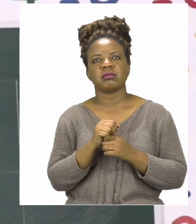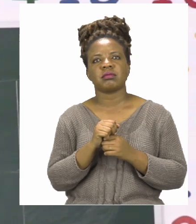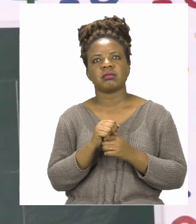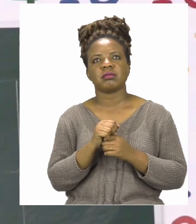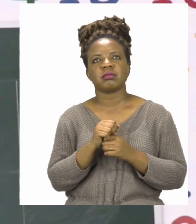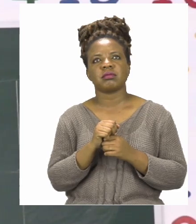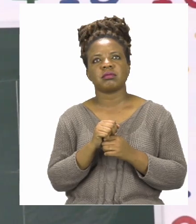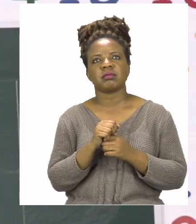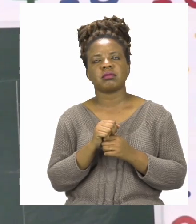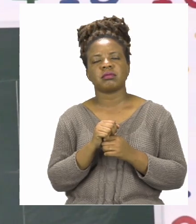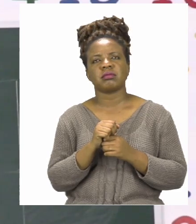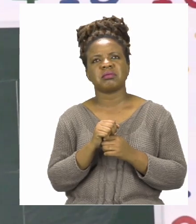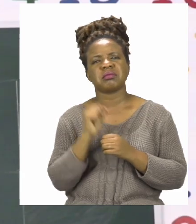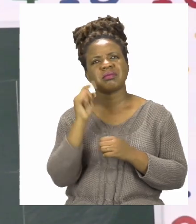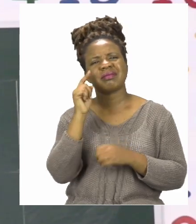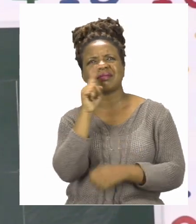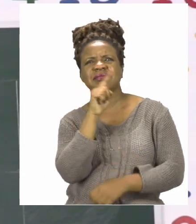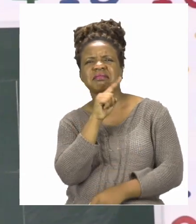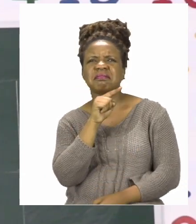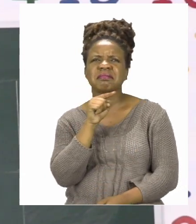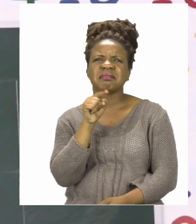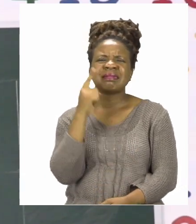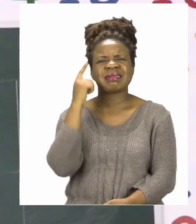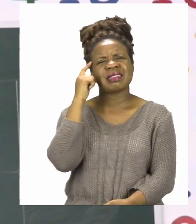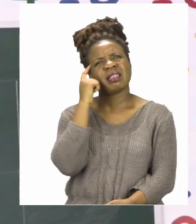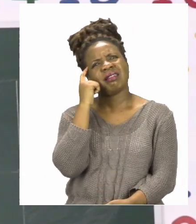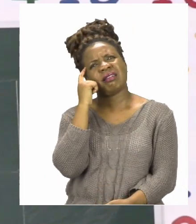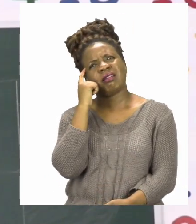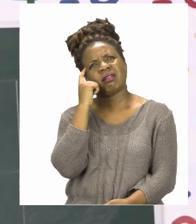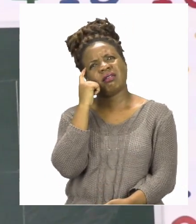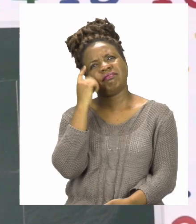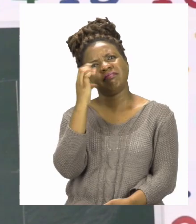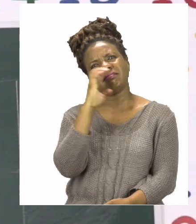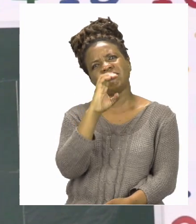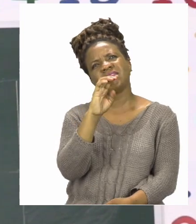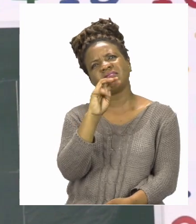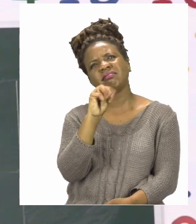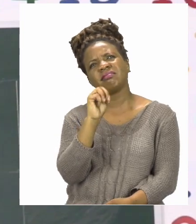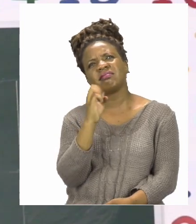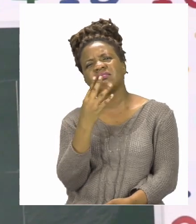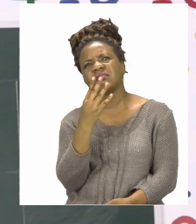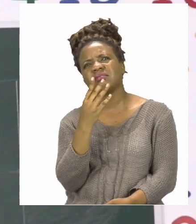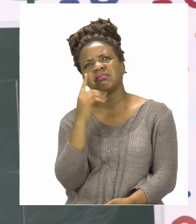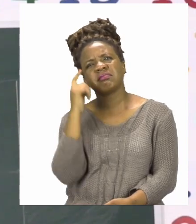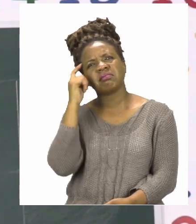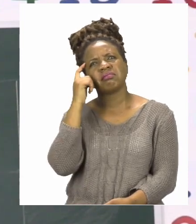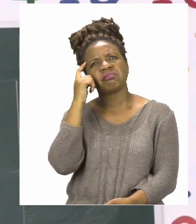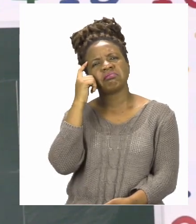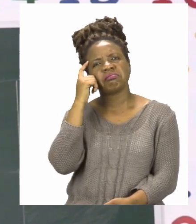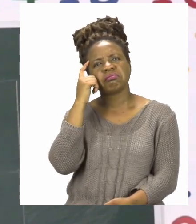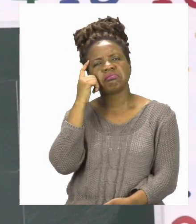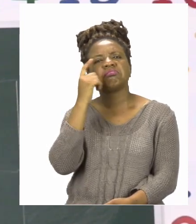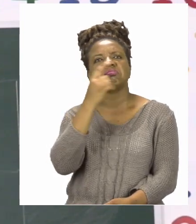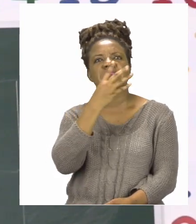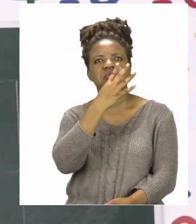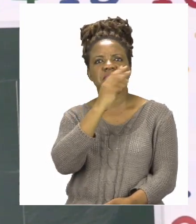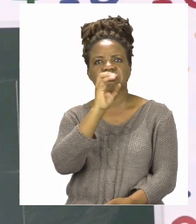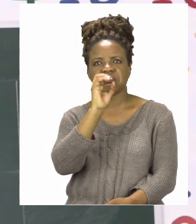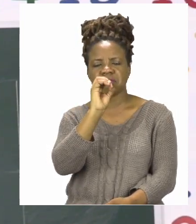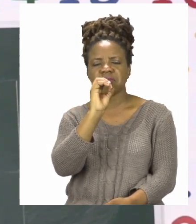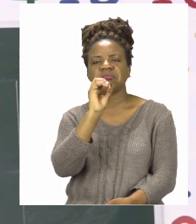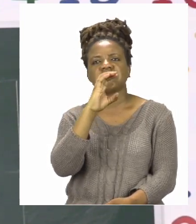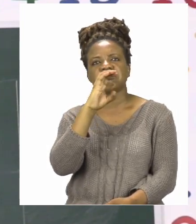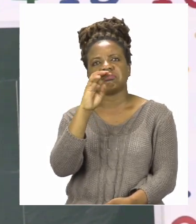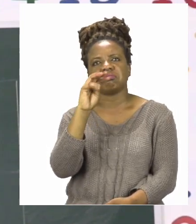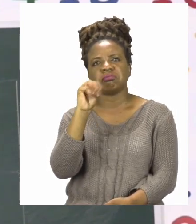one. Looking at it, I think maybe it is 40 centimeters. So I have guessed, I have